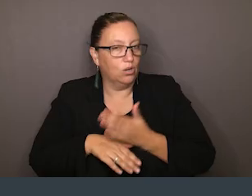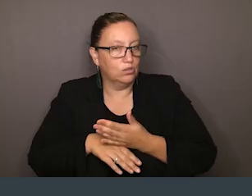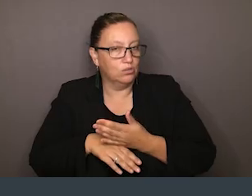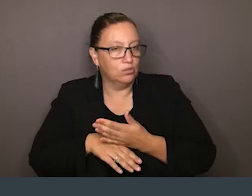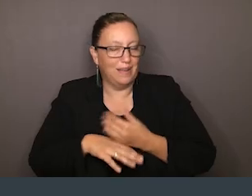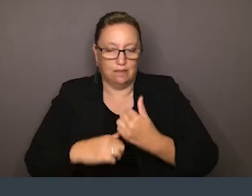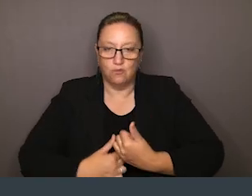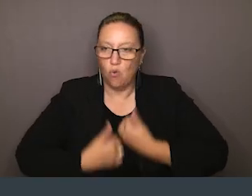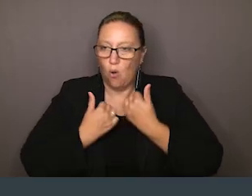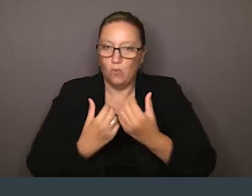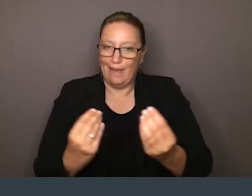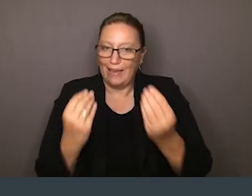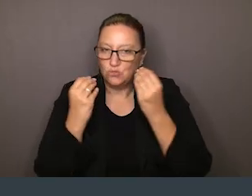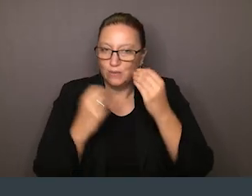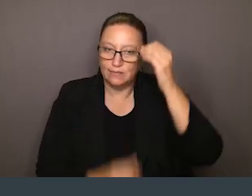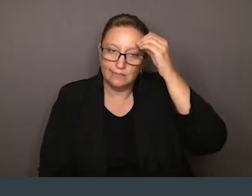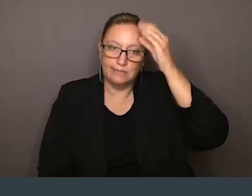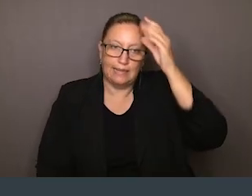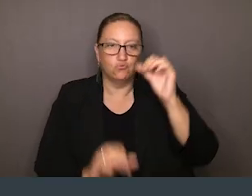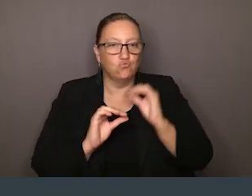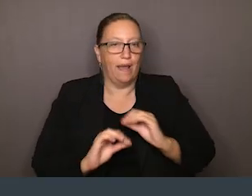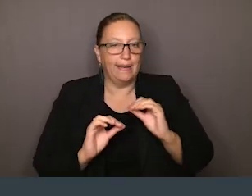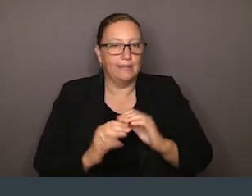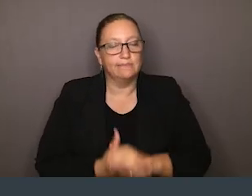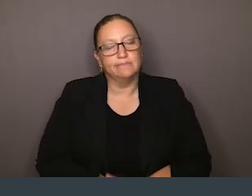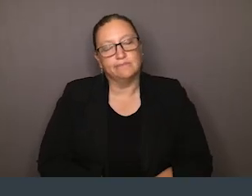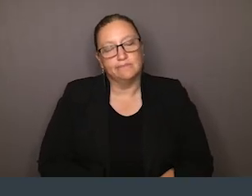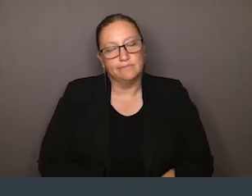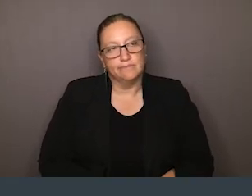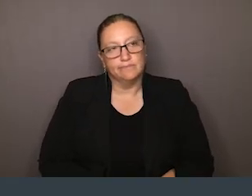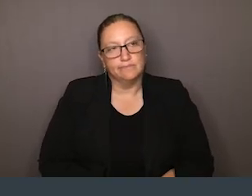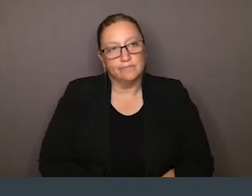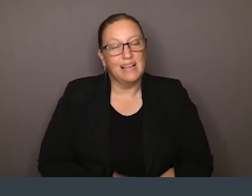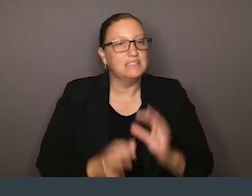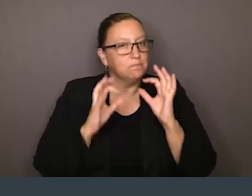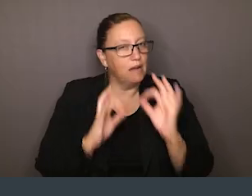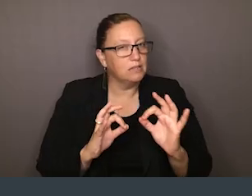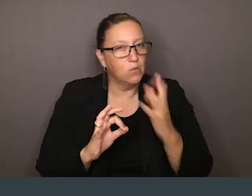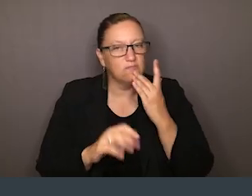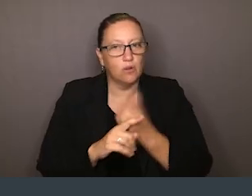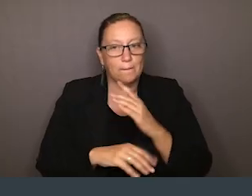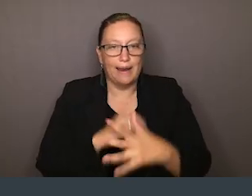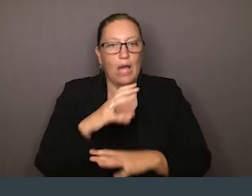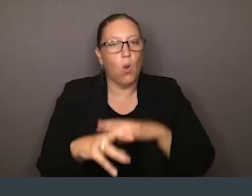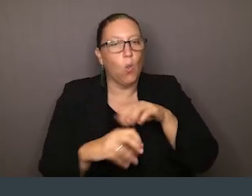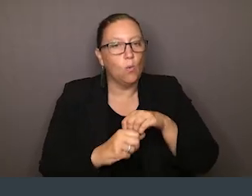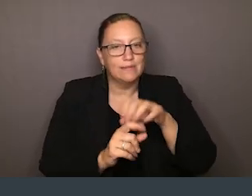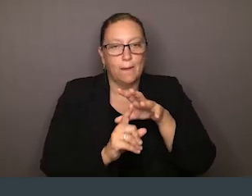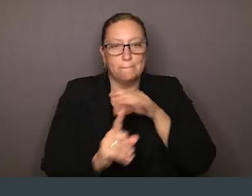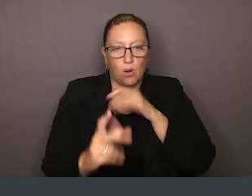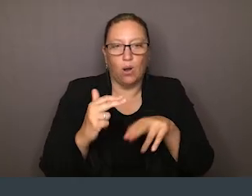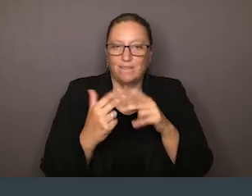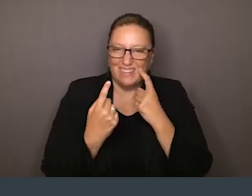and the value of our own education and training, particularly when it comes to more inclusive models of